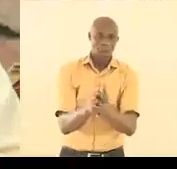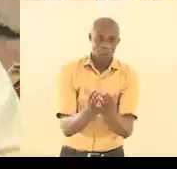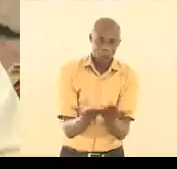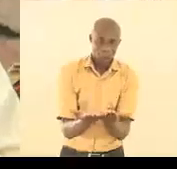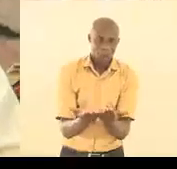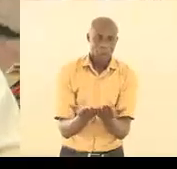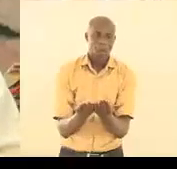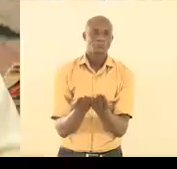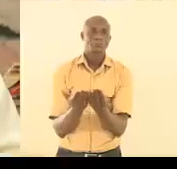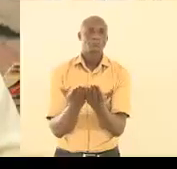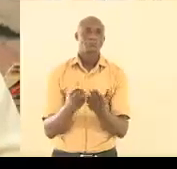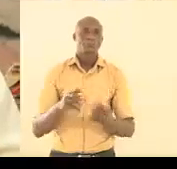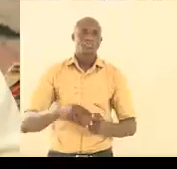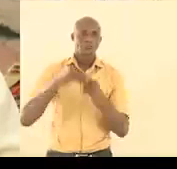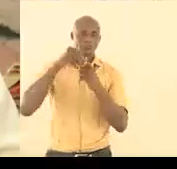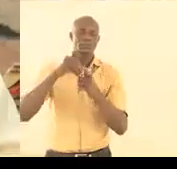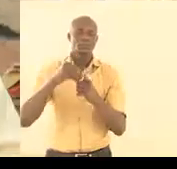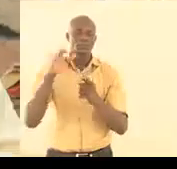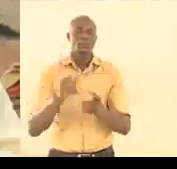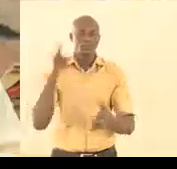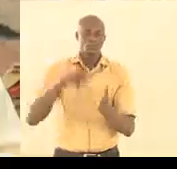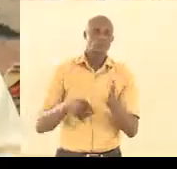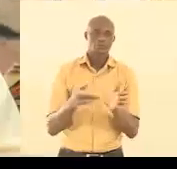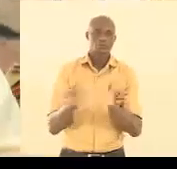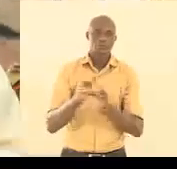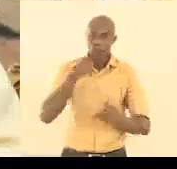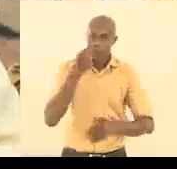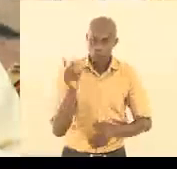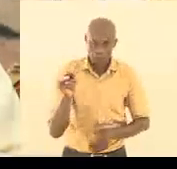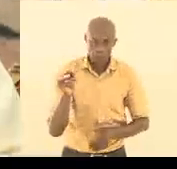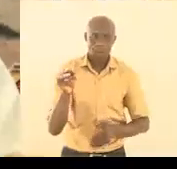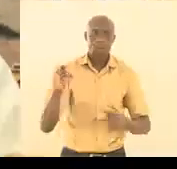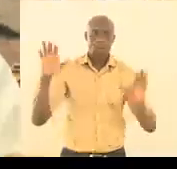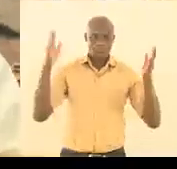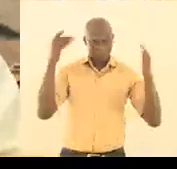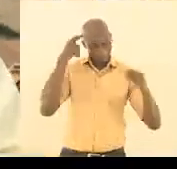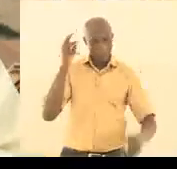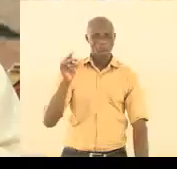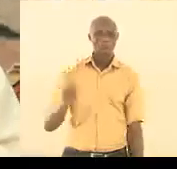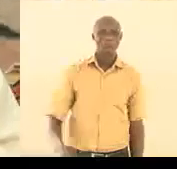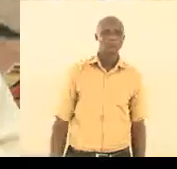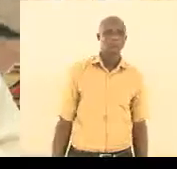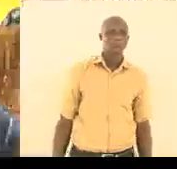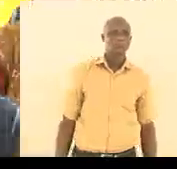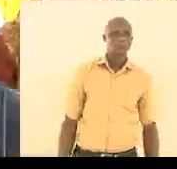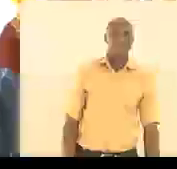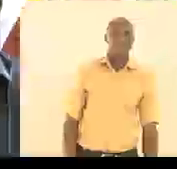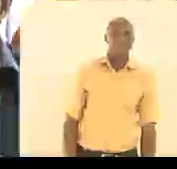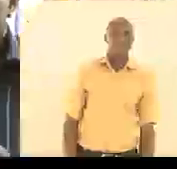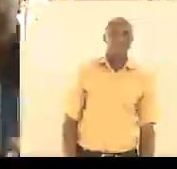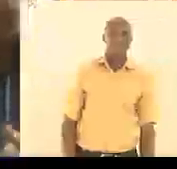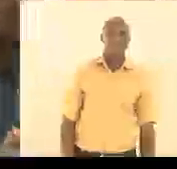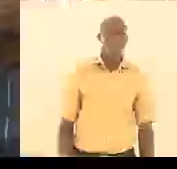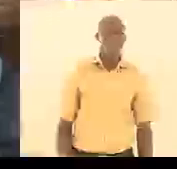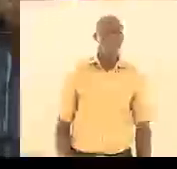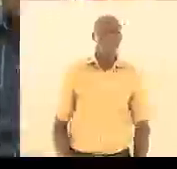Precisely the answer, what Jesus told them. Because they didn't believe the scriptures. Give him a round of applause.